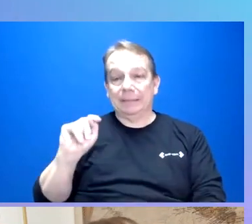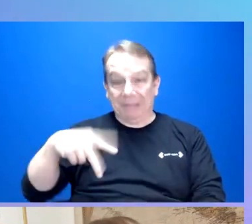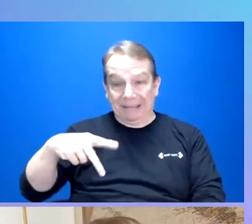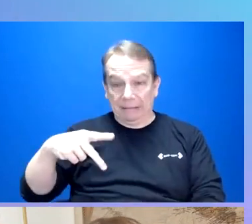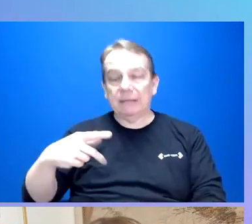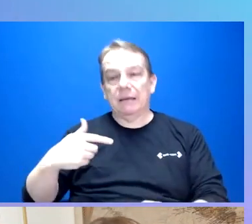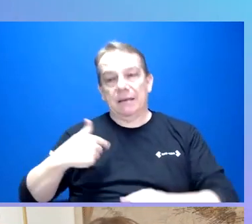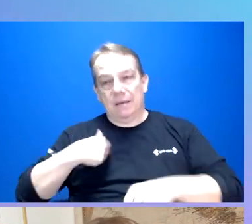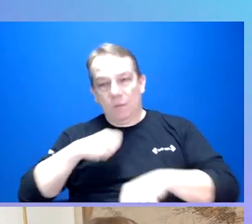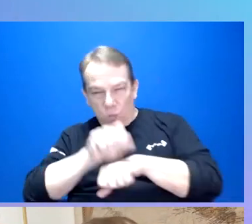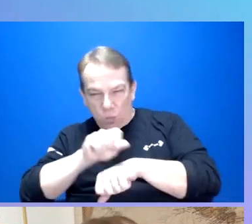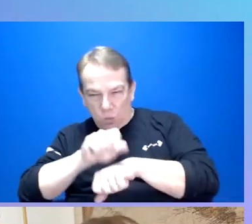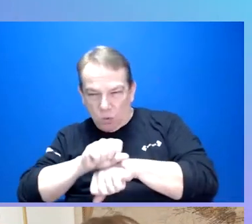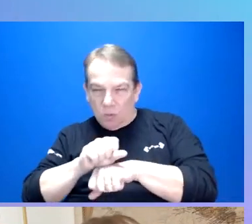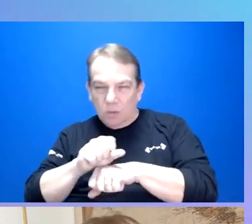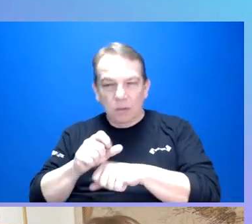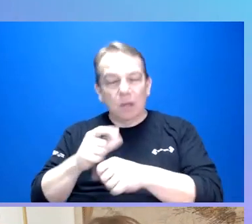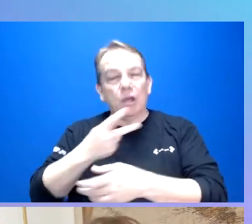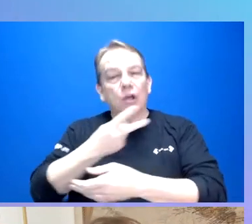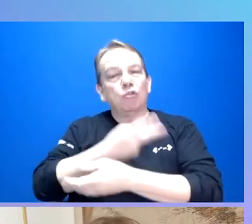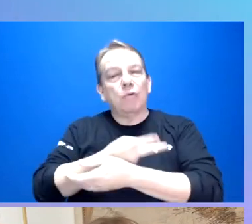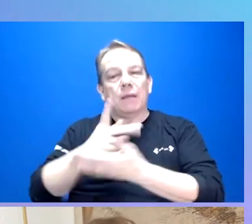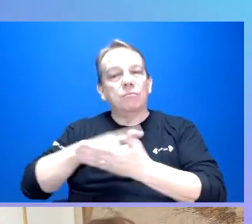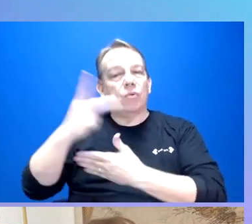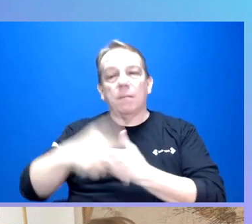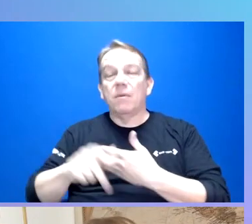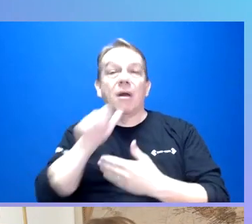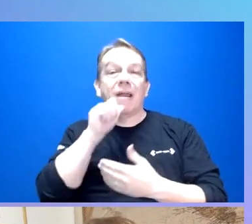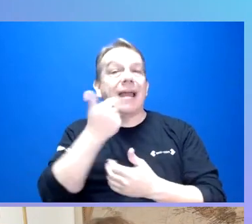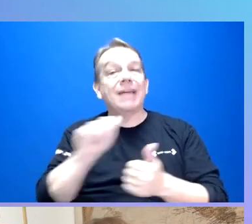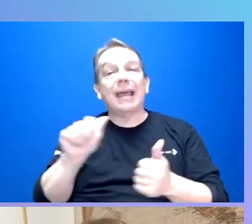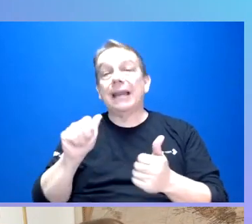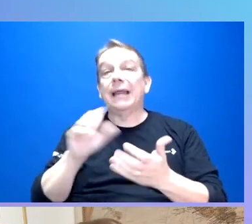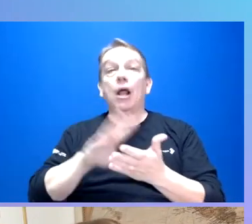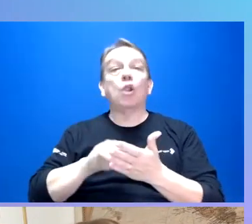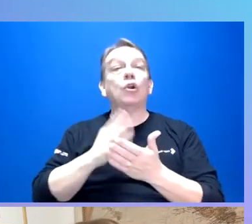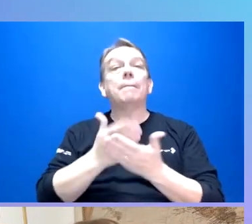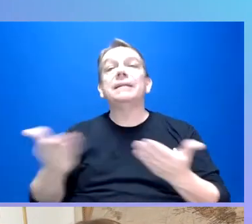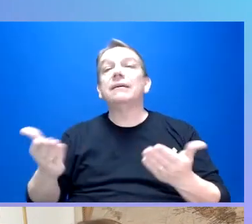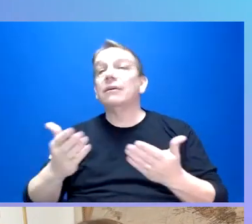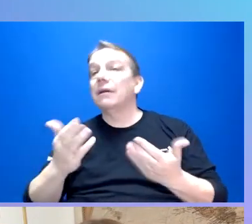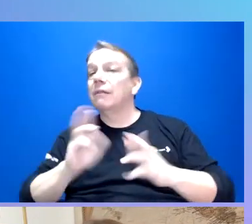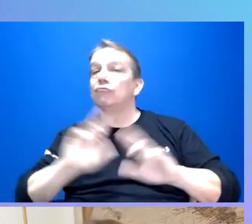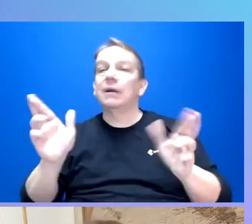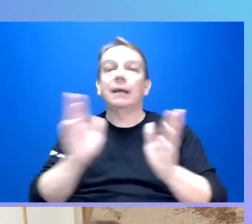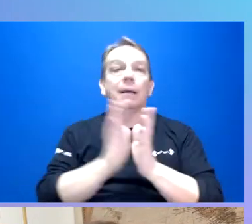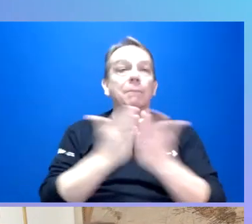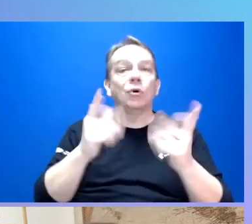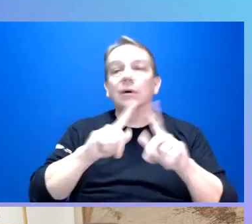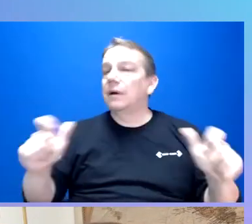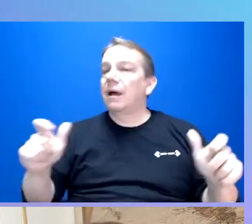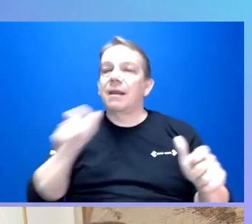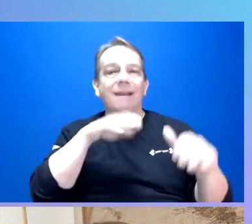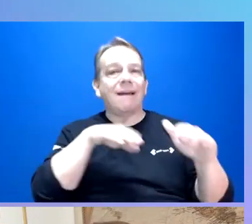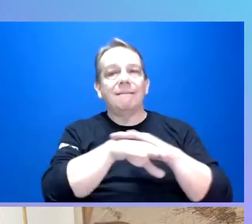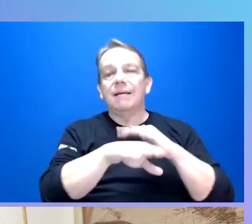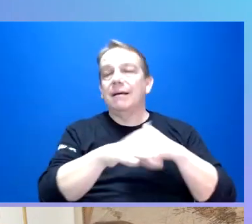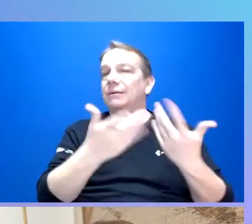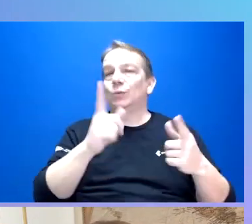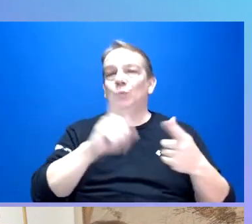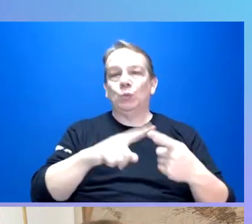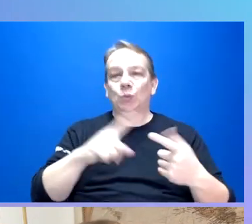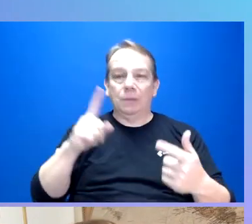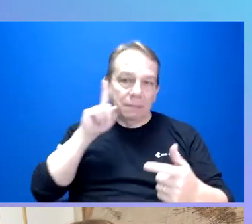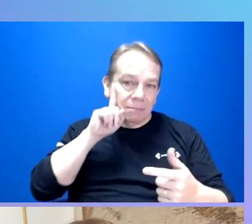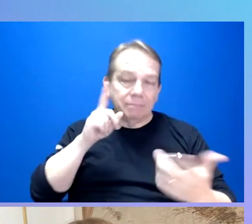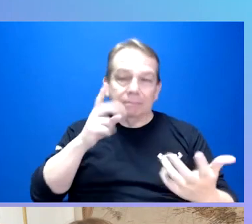that we have, did not have learning material that was accessible to blind and low vision students. So in